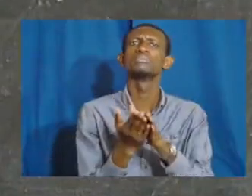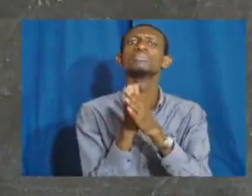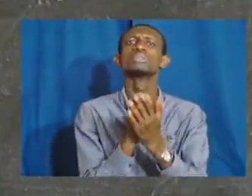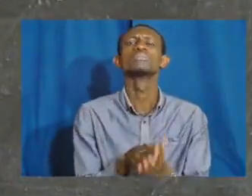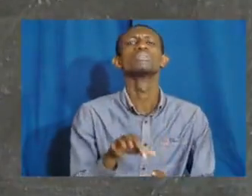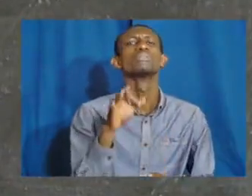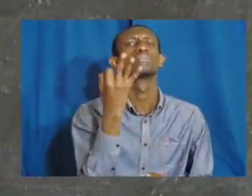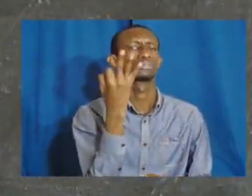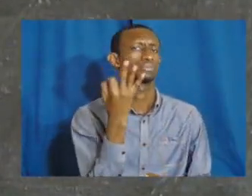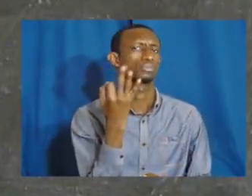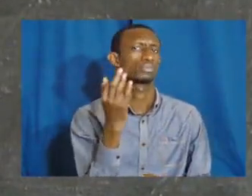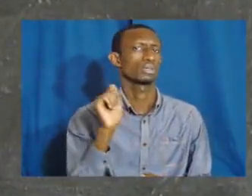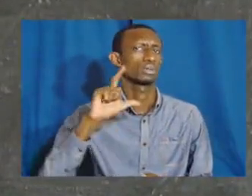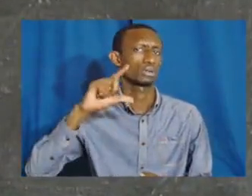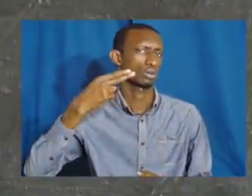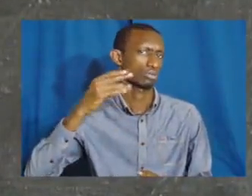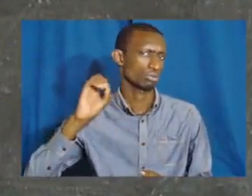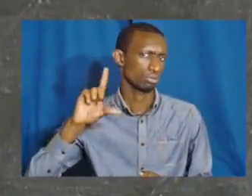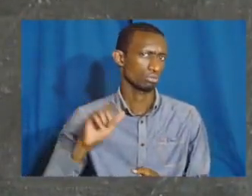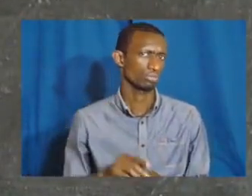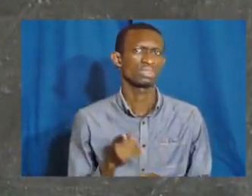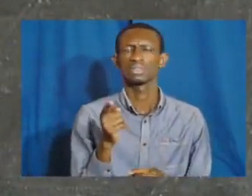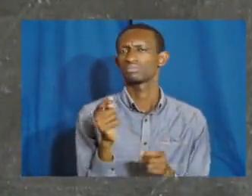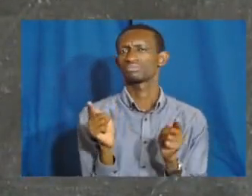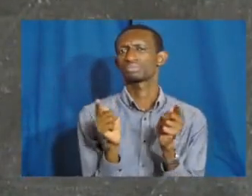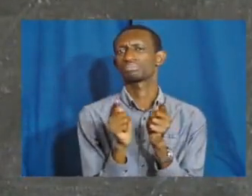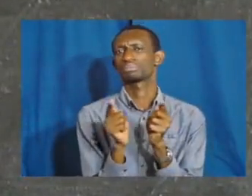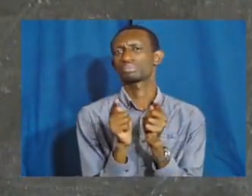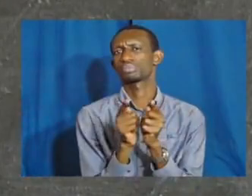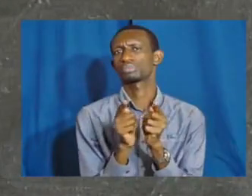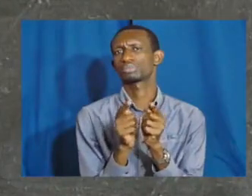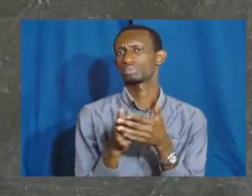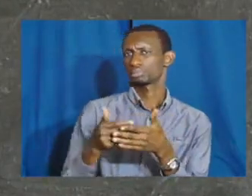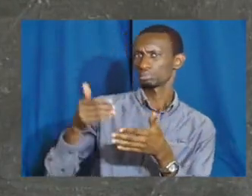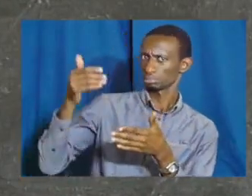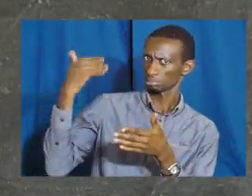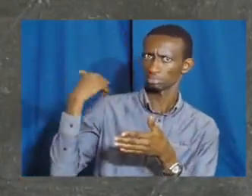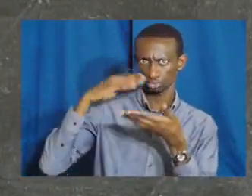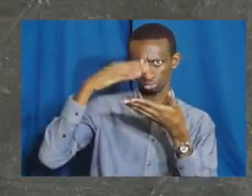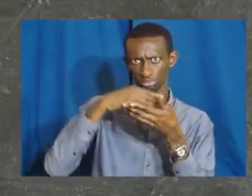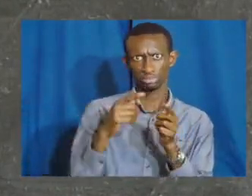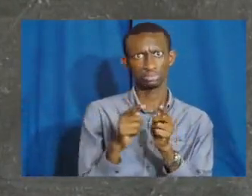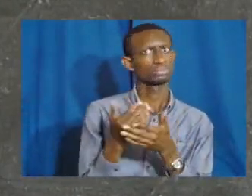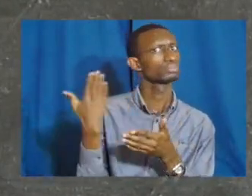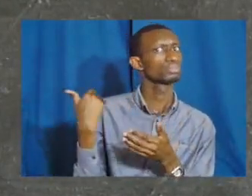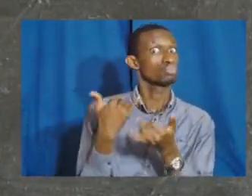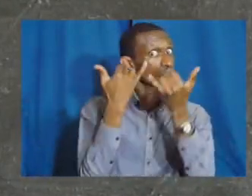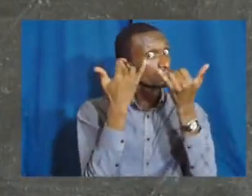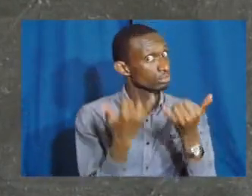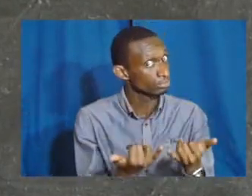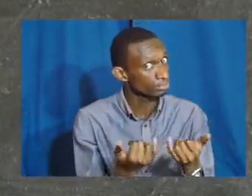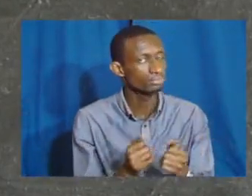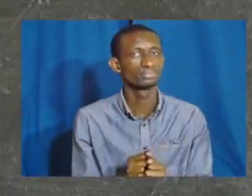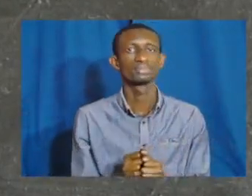tertiary alcohol. So that is briefly what we talked about last time. Today, we are